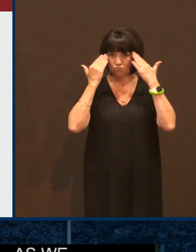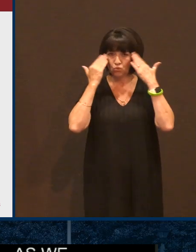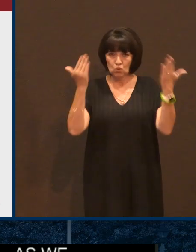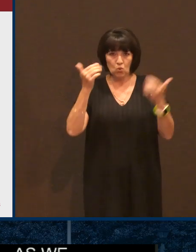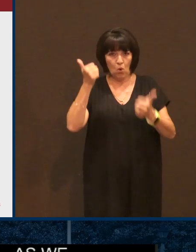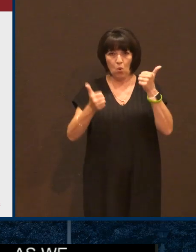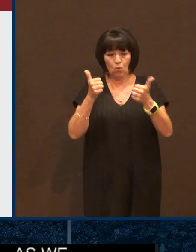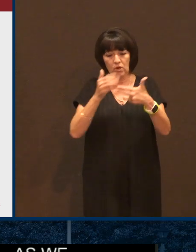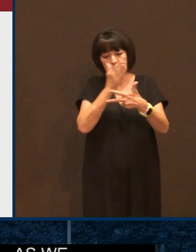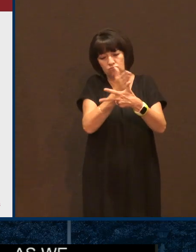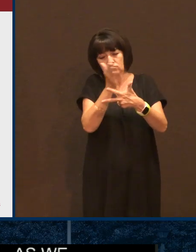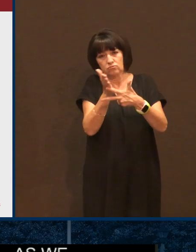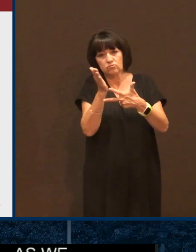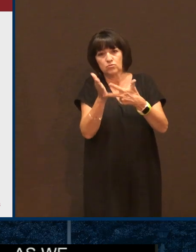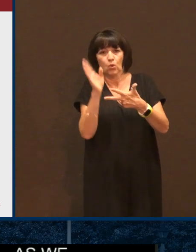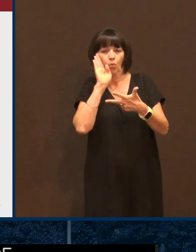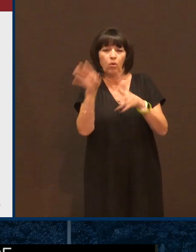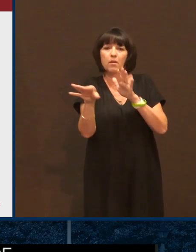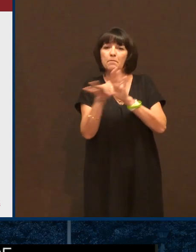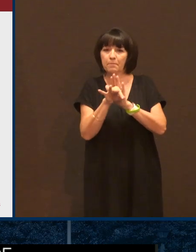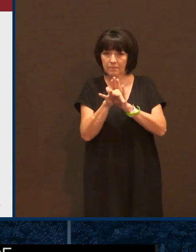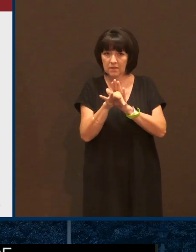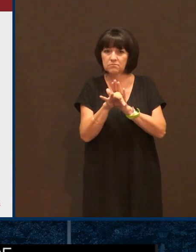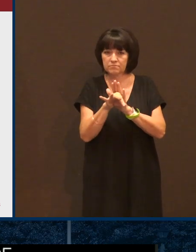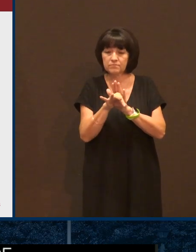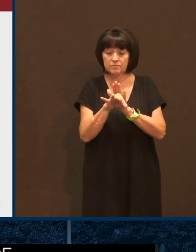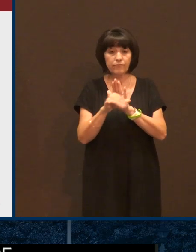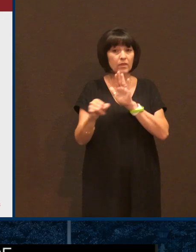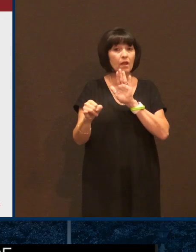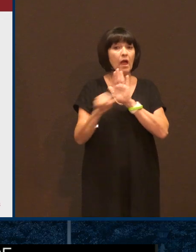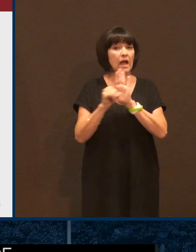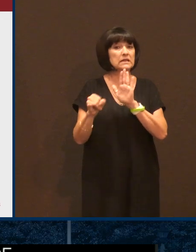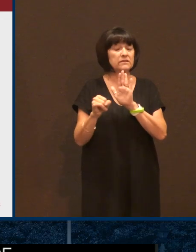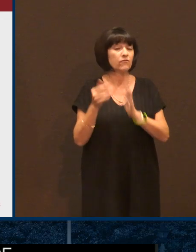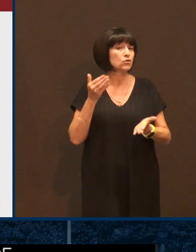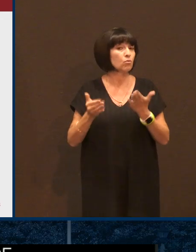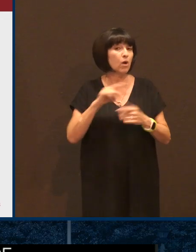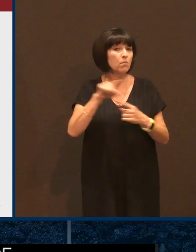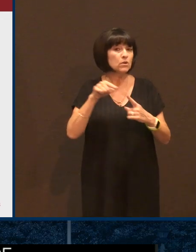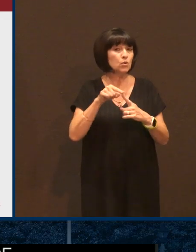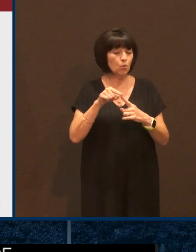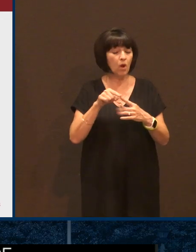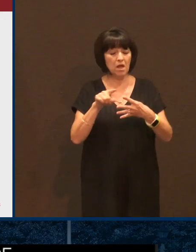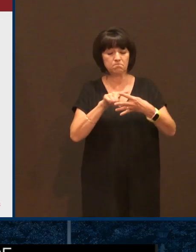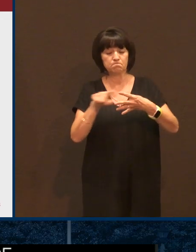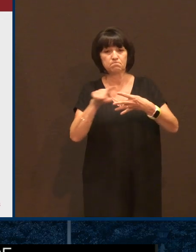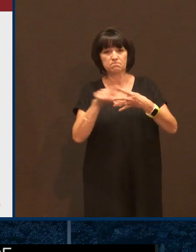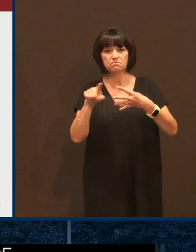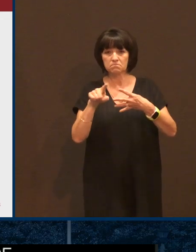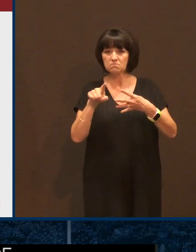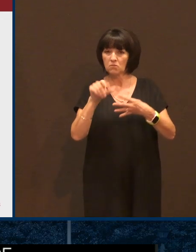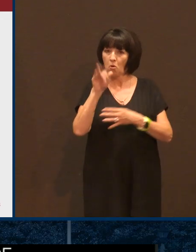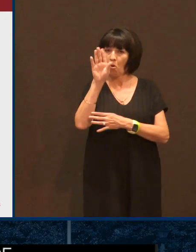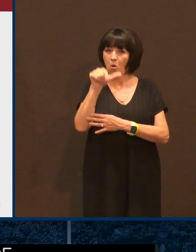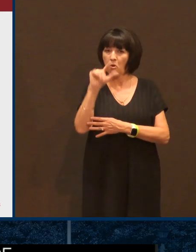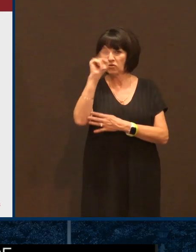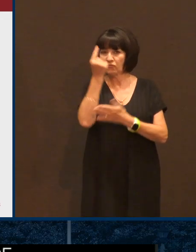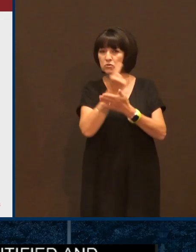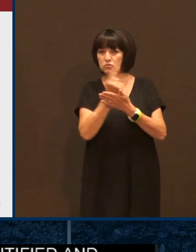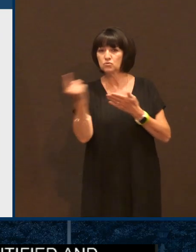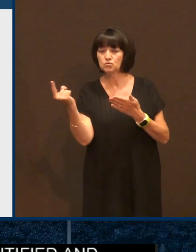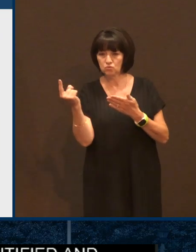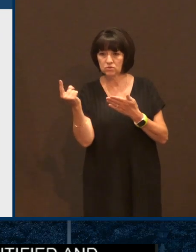is identified, and that identification, by the way, will happen in early August, we need to know if we have the funding to do